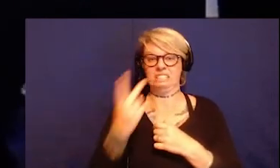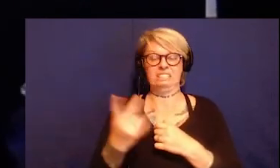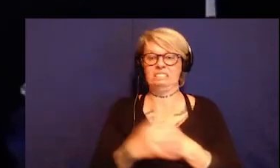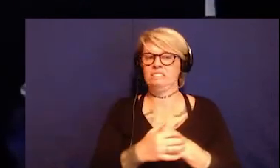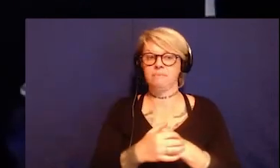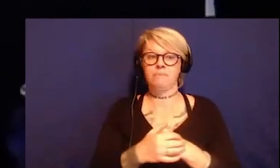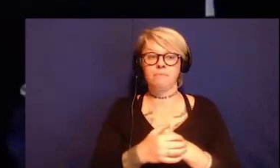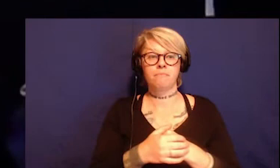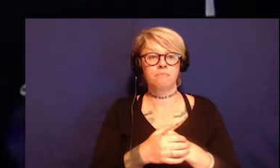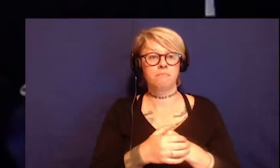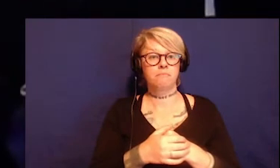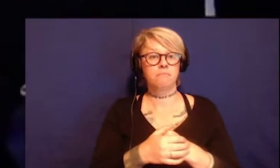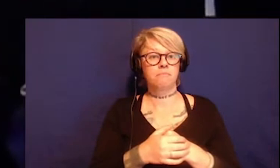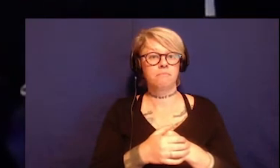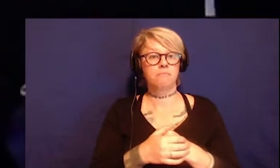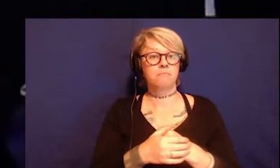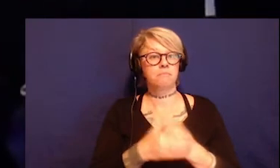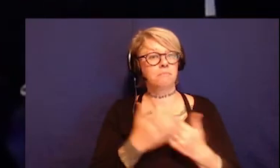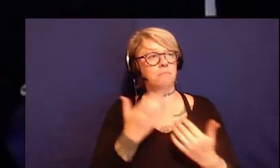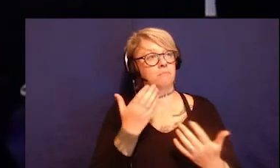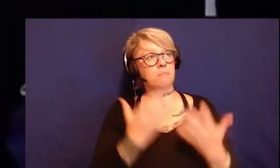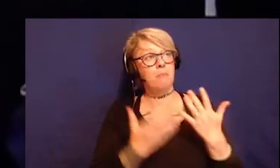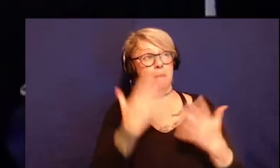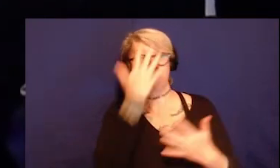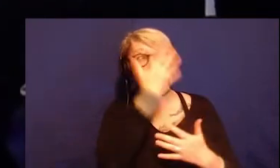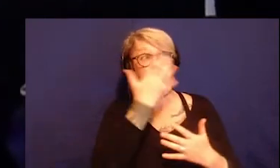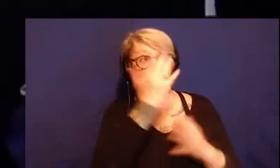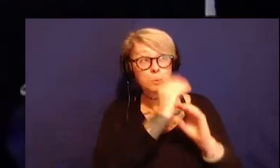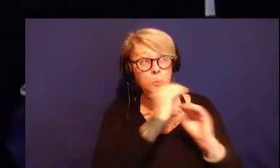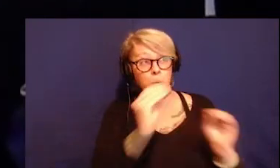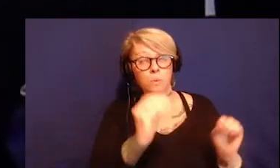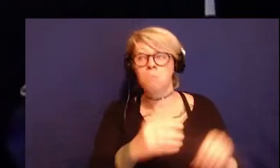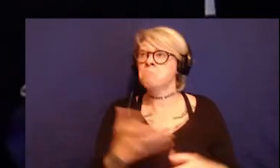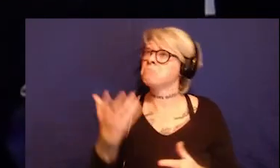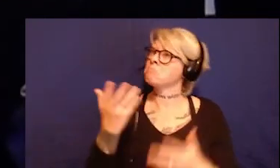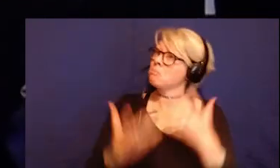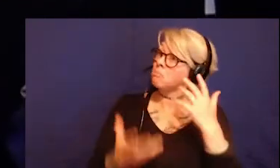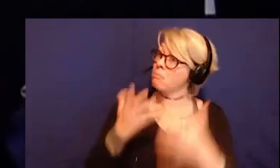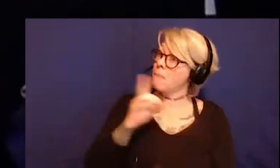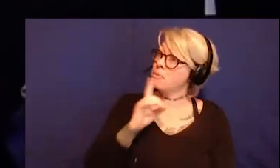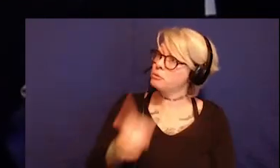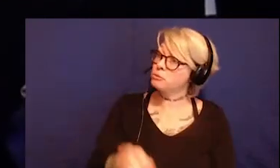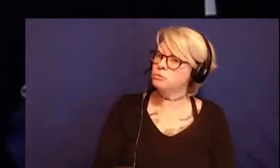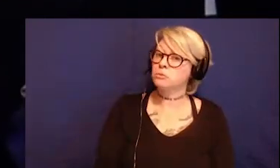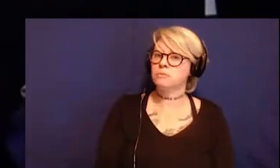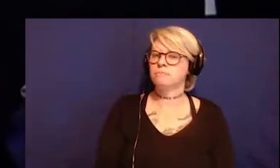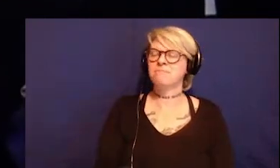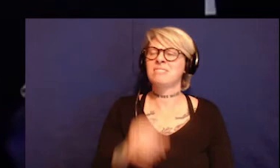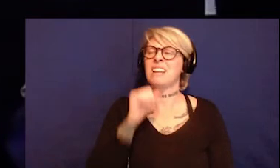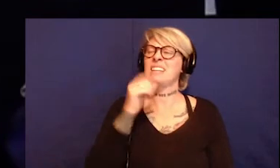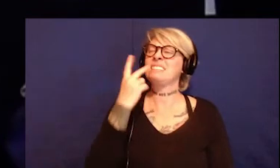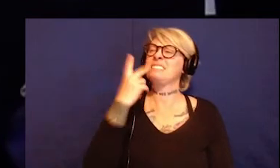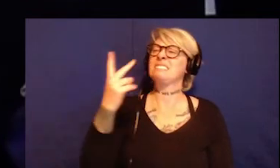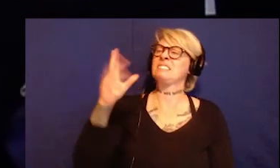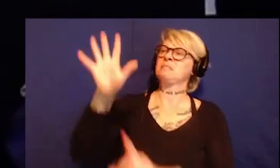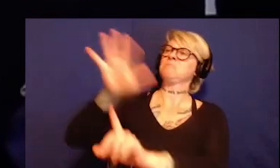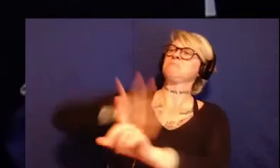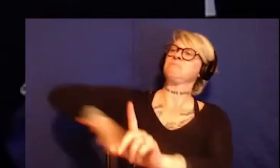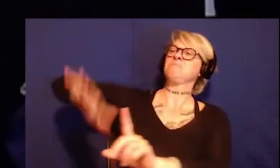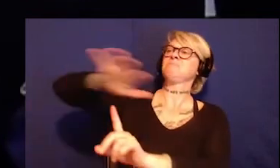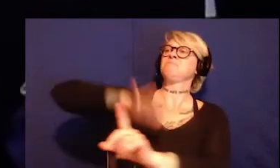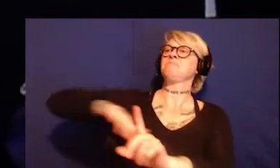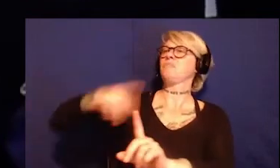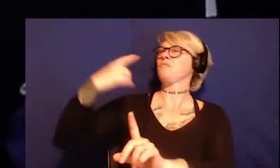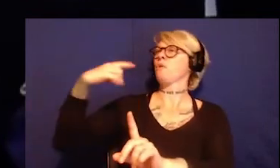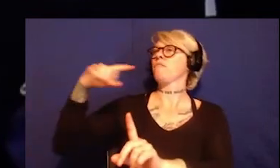Perhaps they were faceless. Oh, that's maybe true. I didn't see what they were about. Maybe if I got